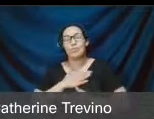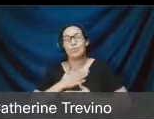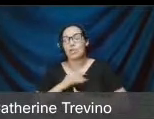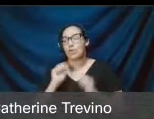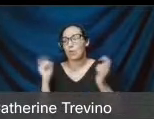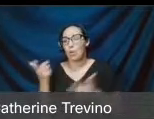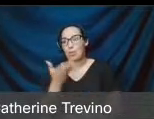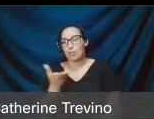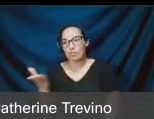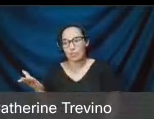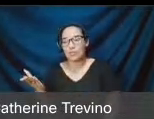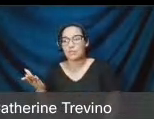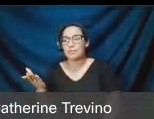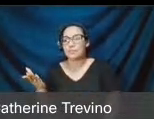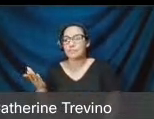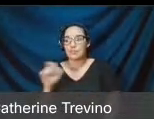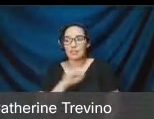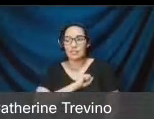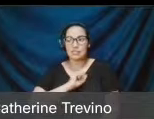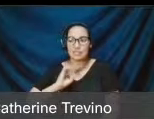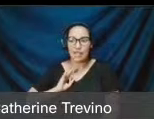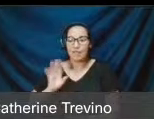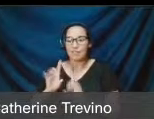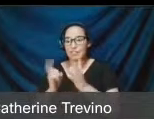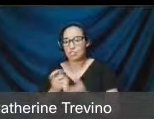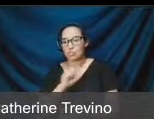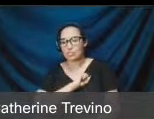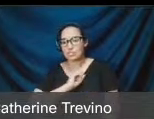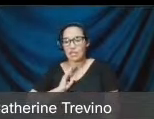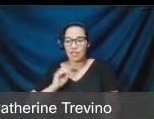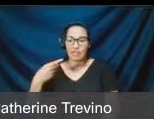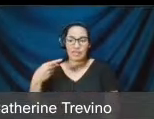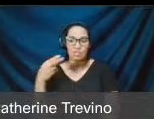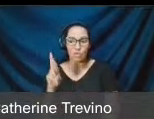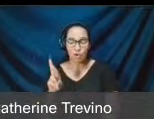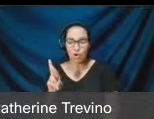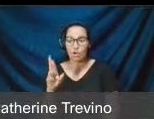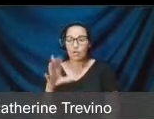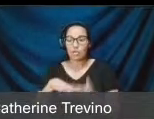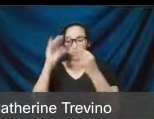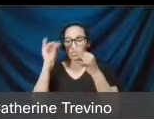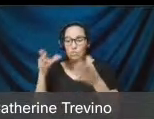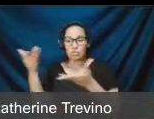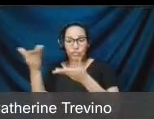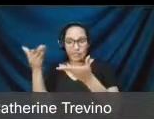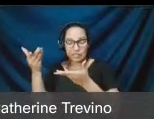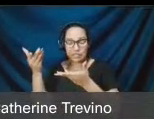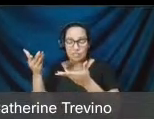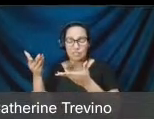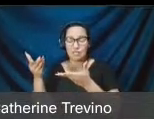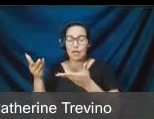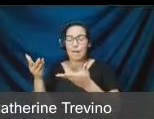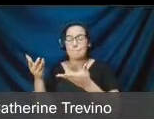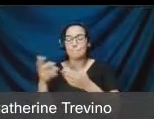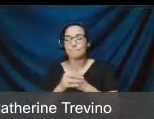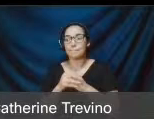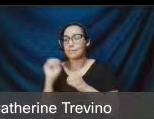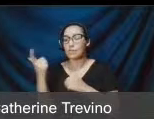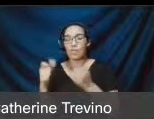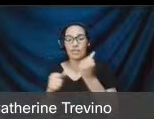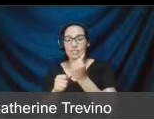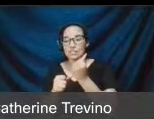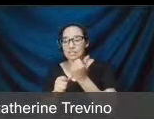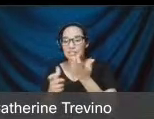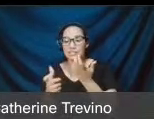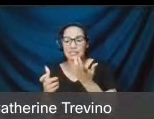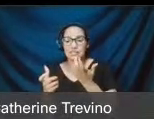you, all the, staff, district staff, HR, student services, all the assistant